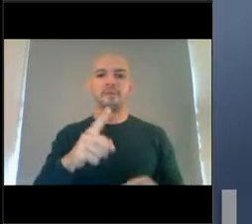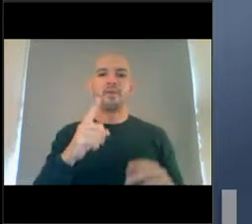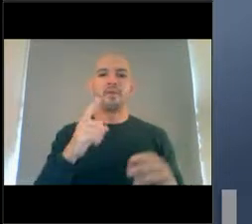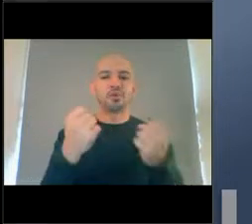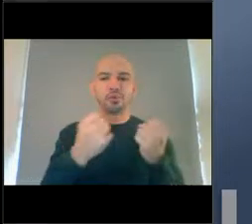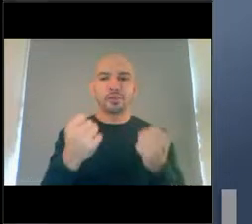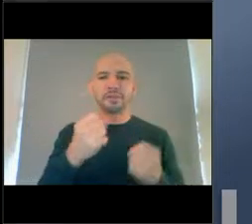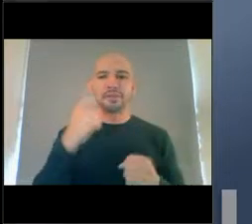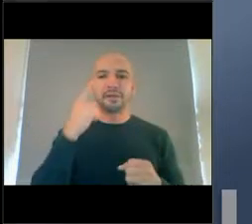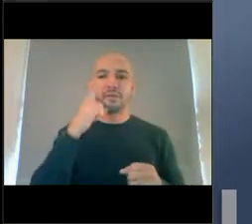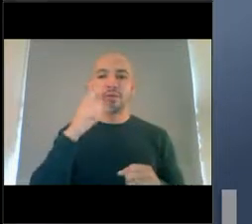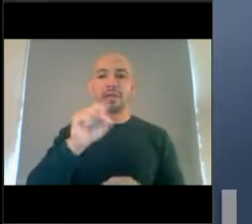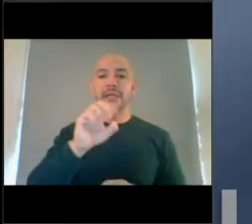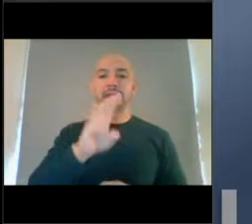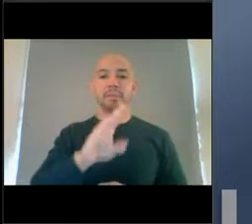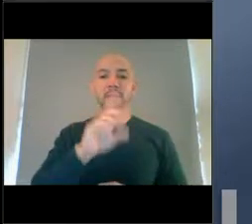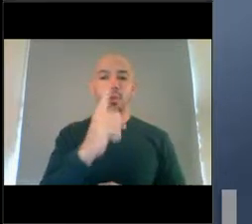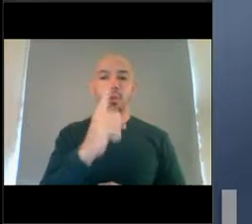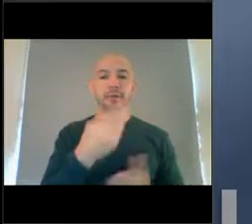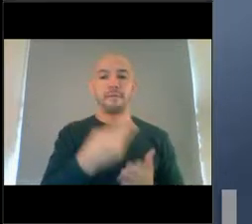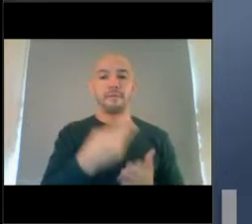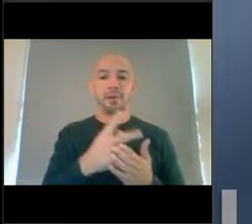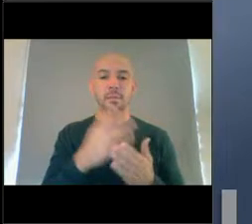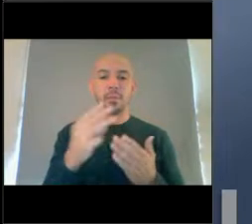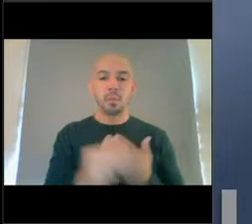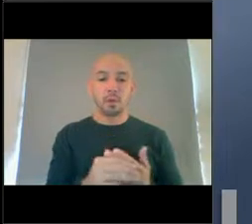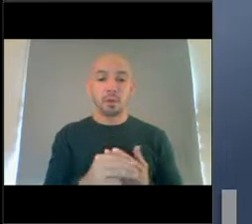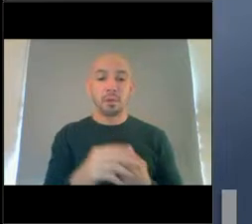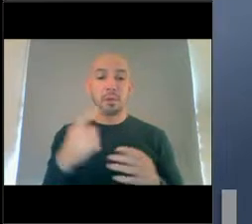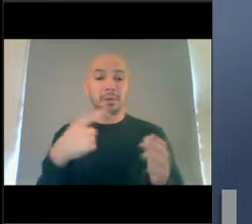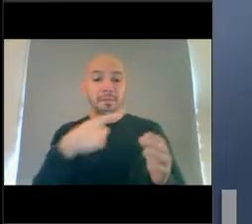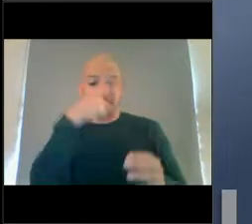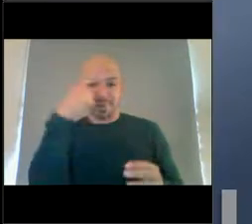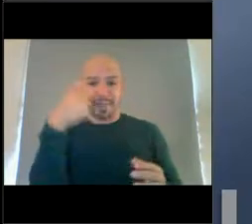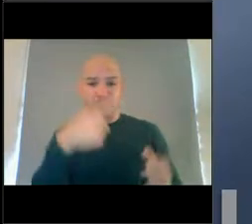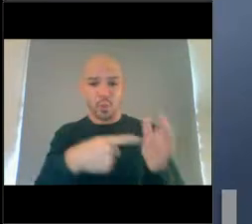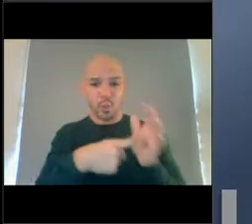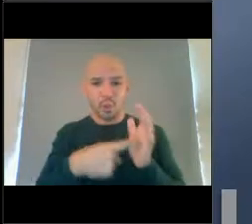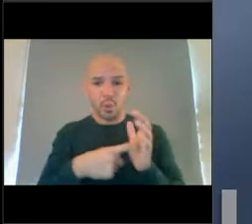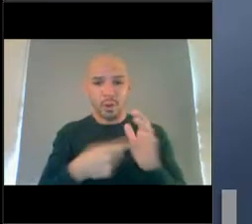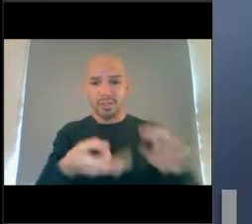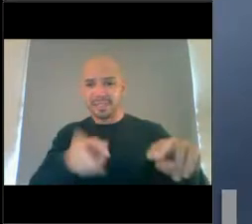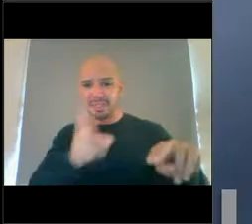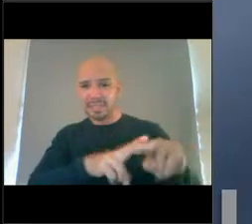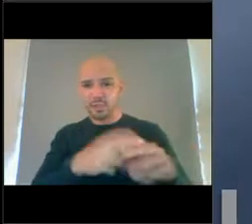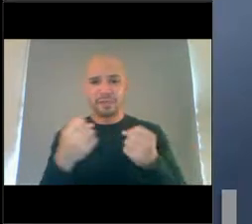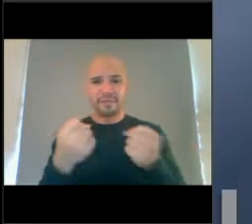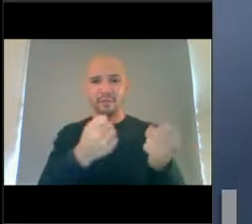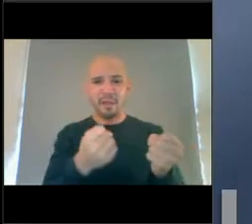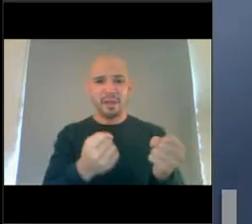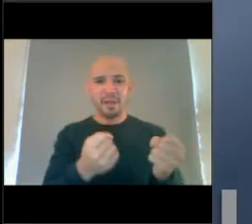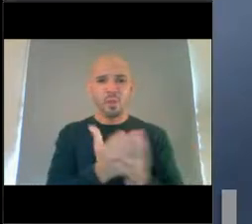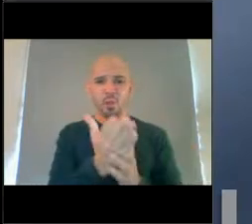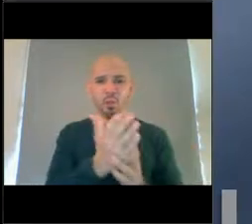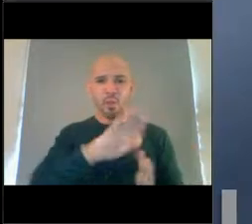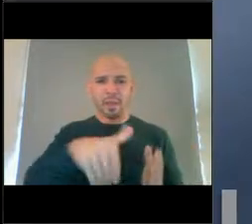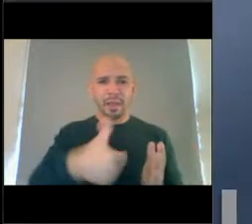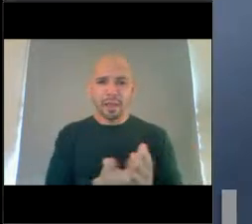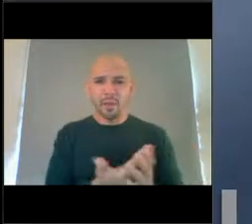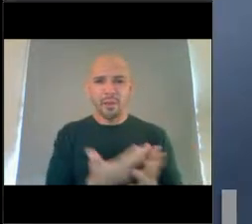reduction goal and the carb scoping plan and the ghg emission mandates required by sb32 all programs must do their part in